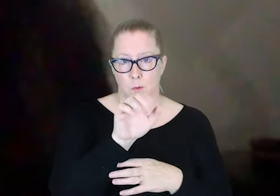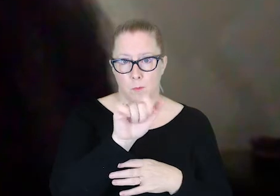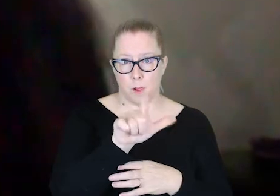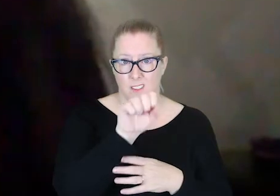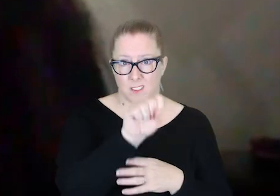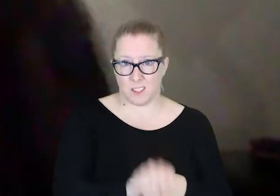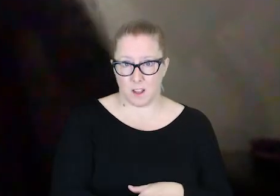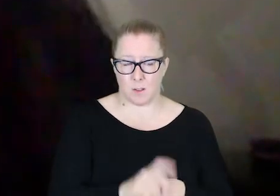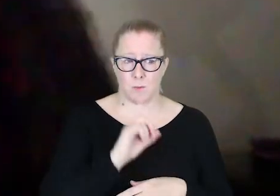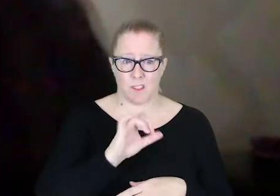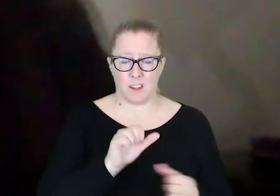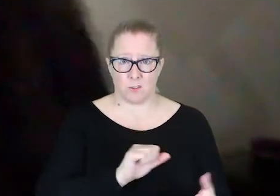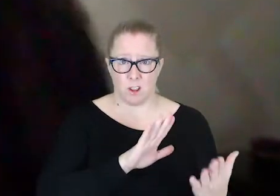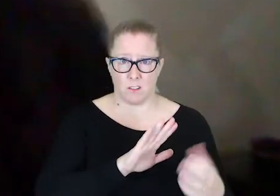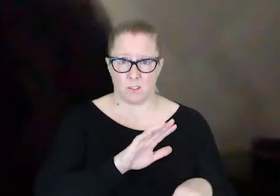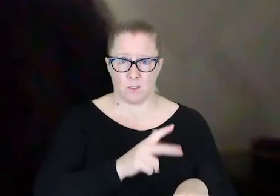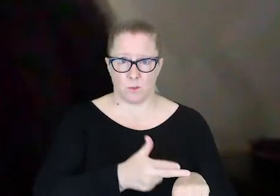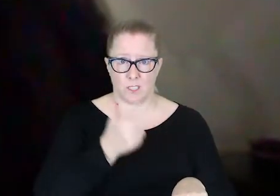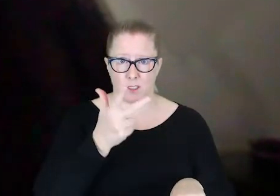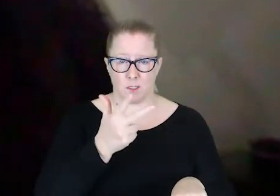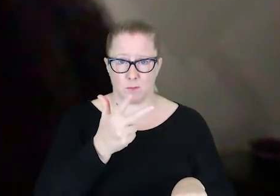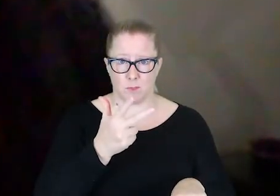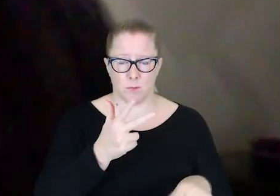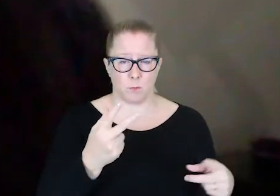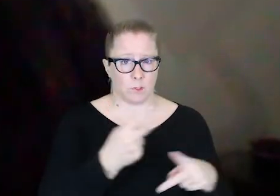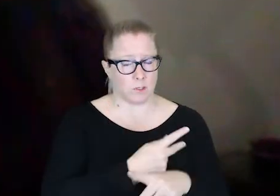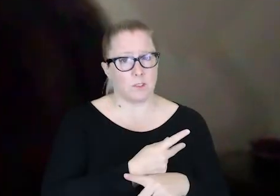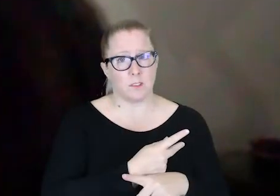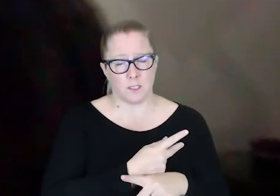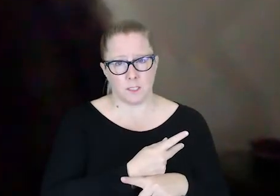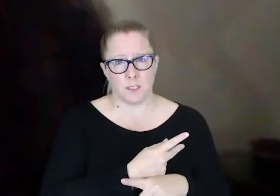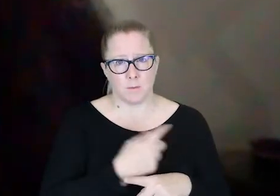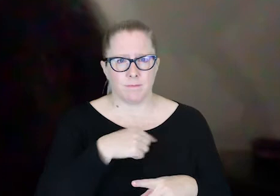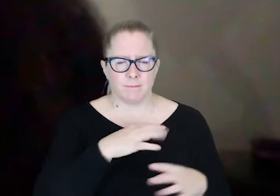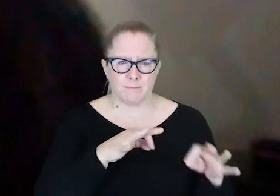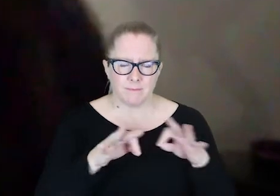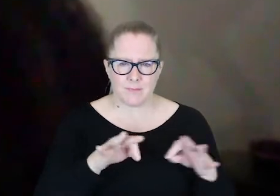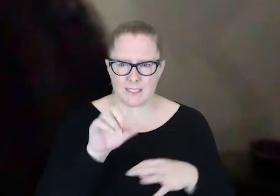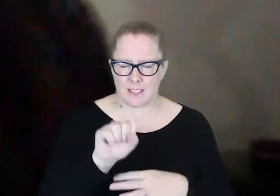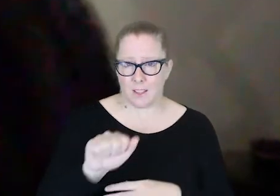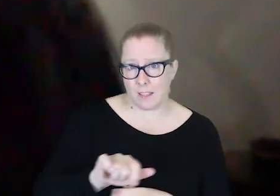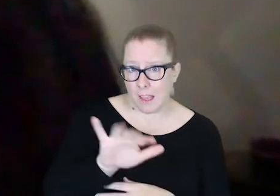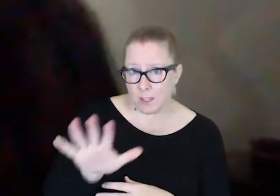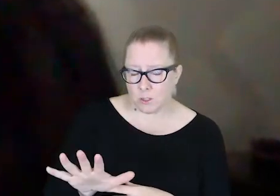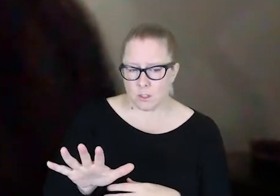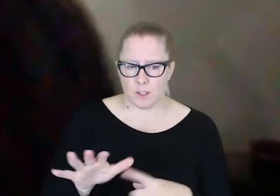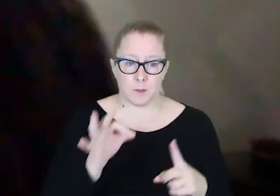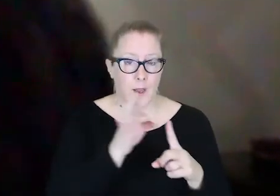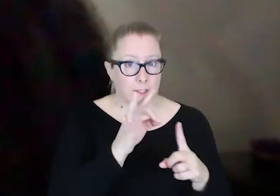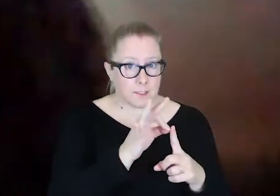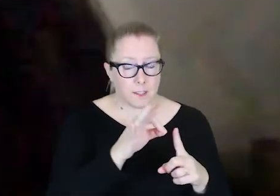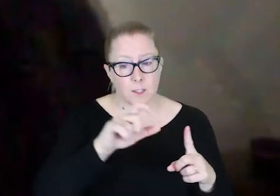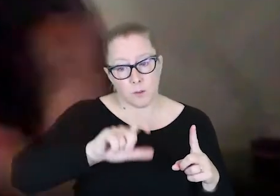are a lot of challenges that double or triple time they are facing. And if we talk about the South Asian countries